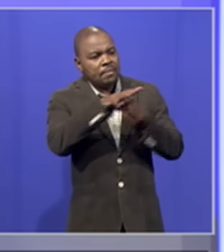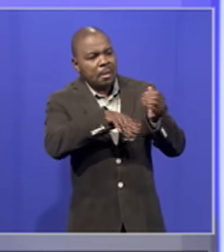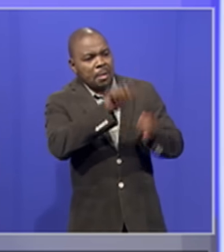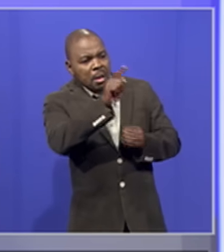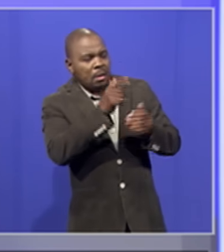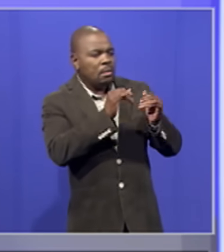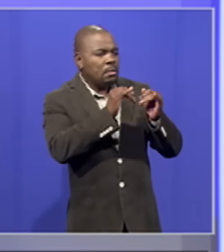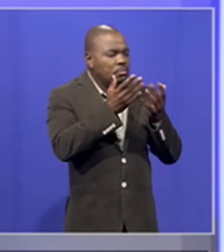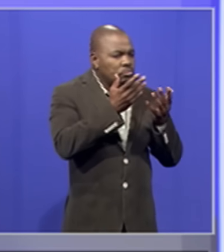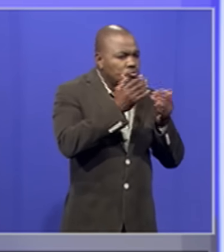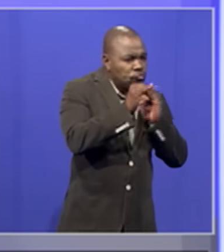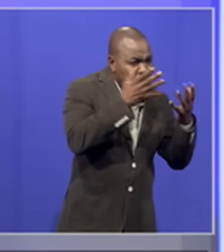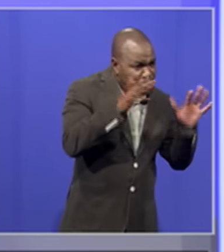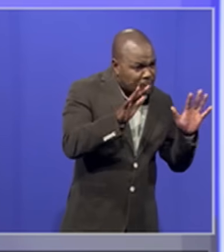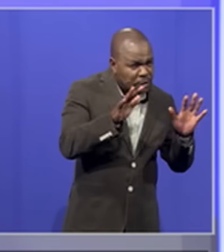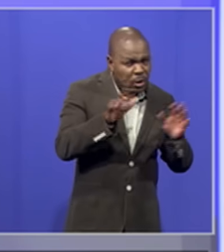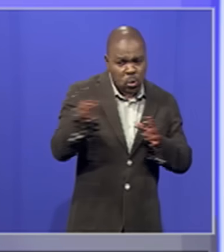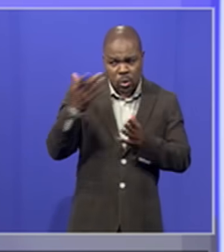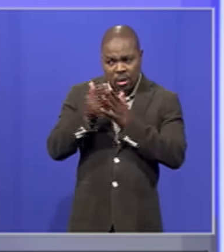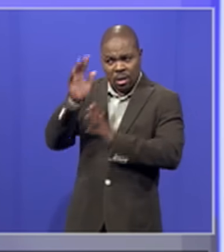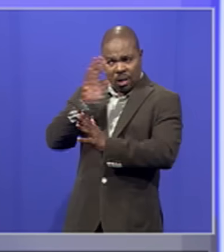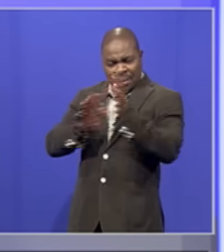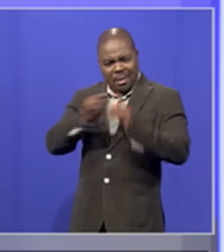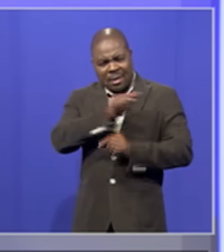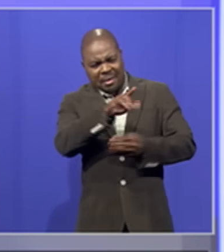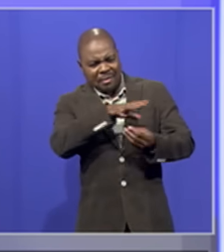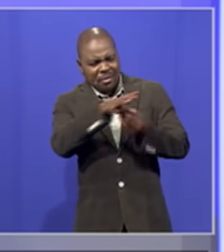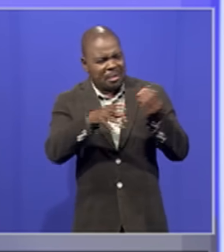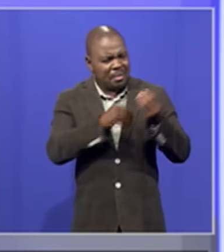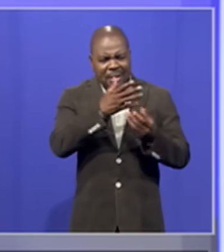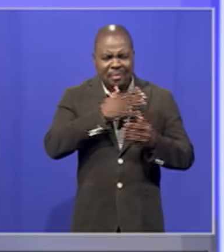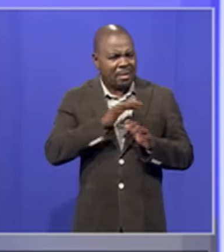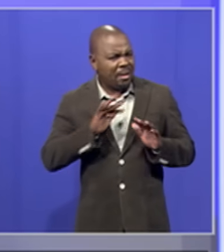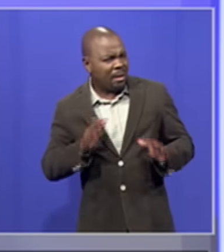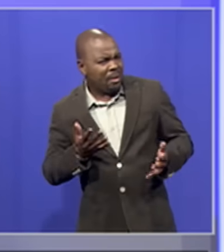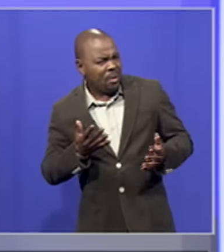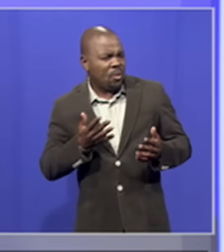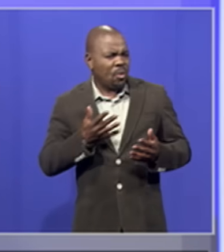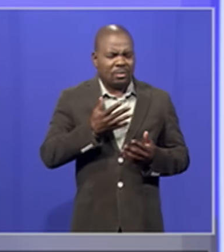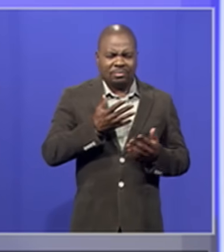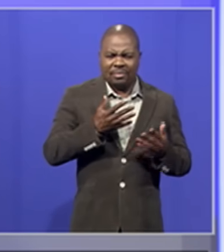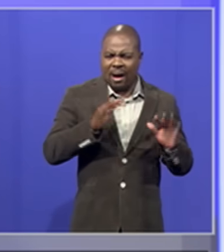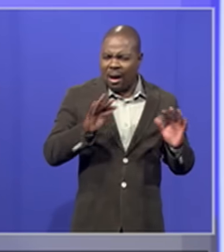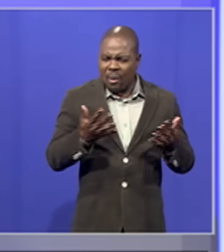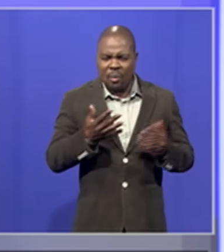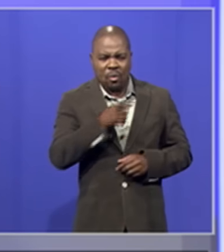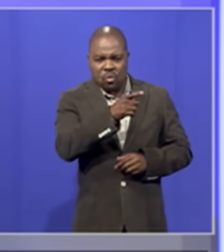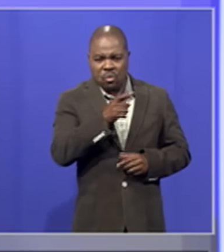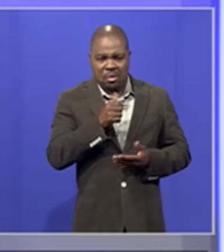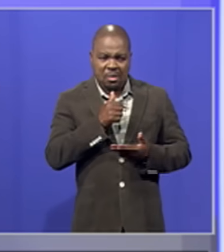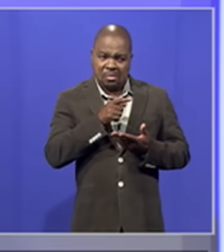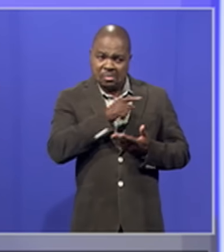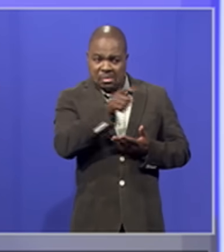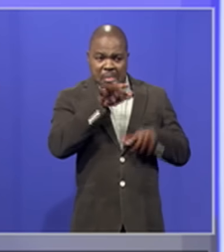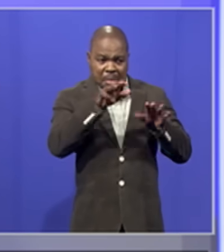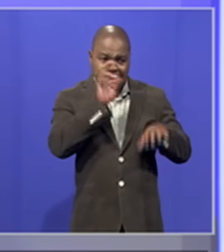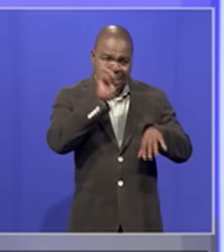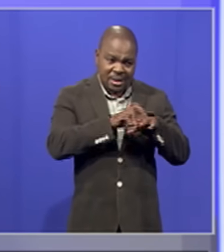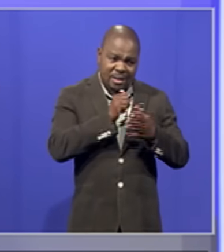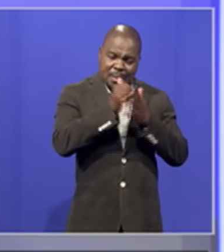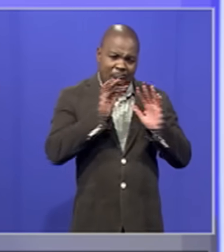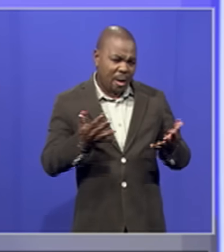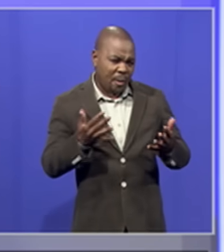ke mafula le ka re hlalosetša seemo sa bona gore ke sa mohuta mang, moya go foka wa mohuta mang, gomme thušo e le gore ba e hloka